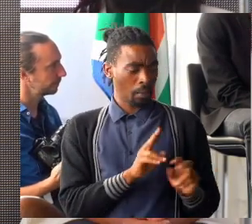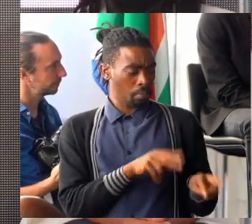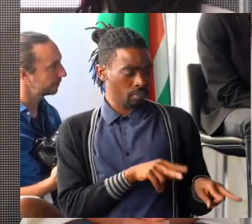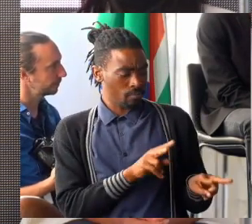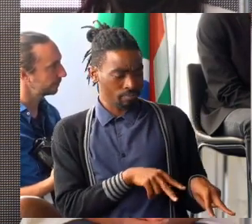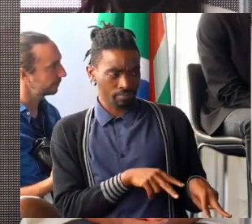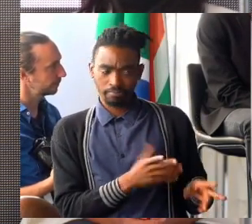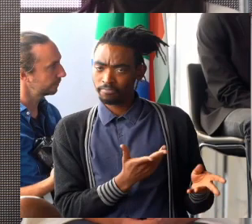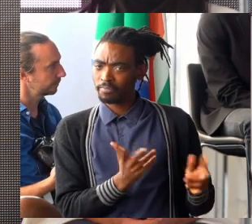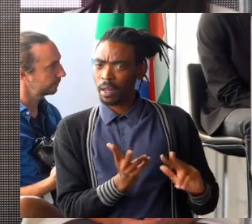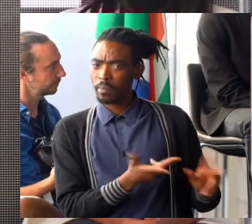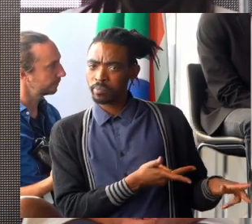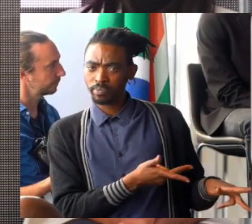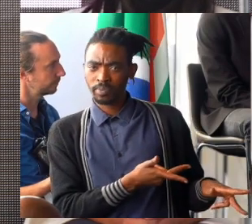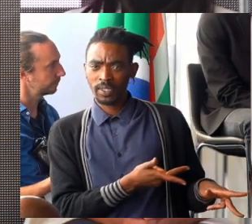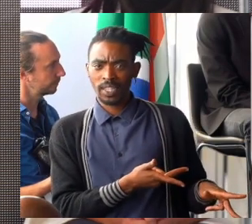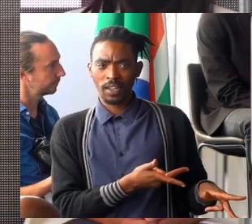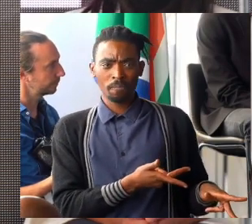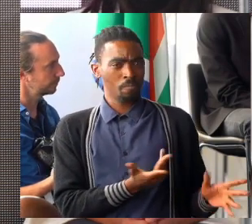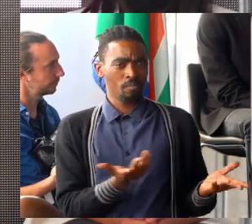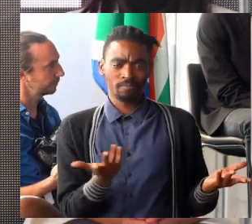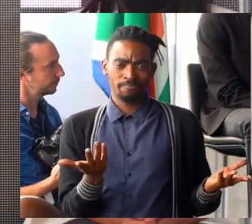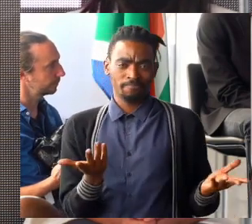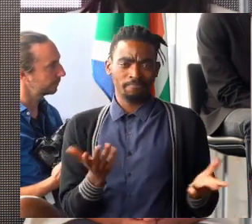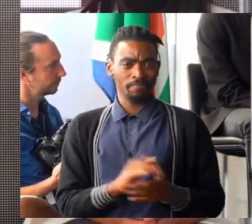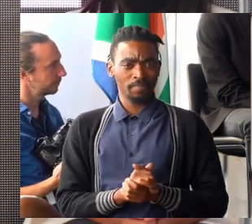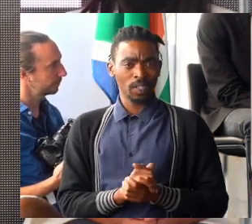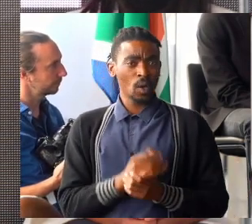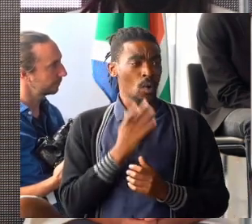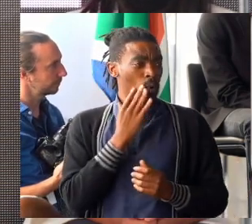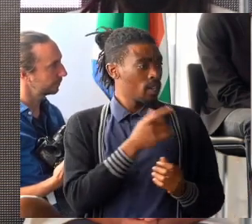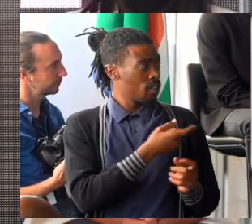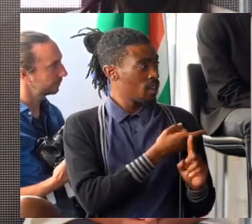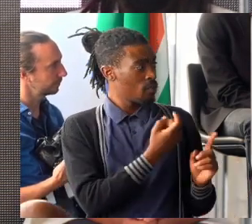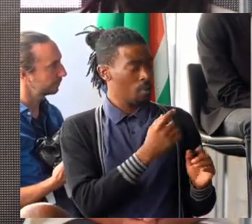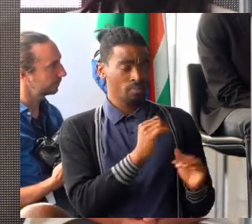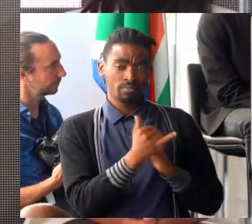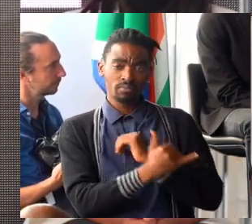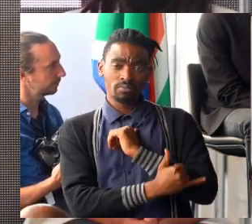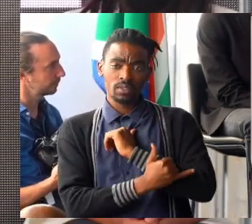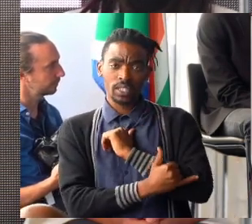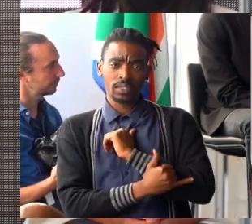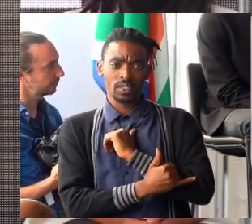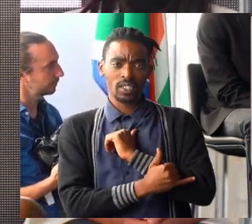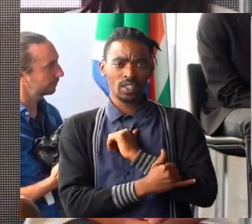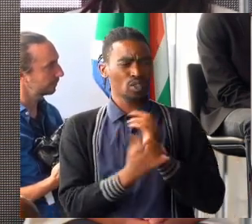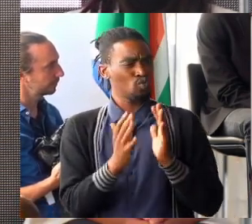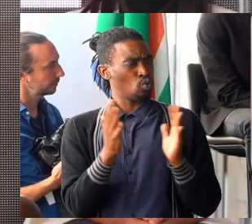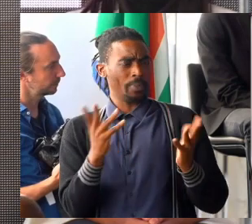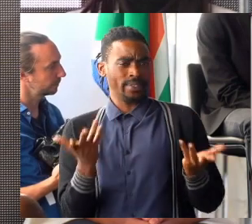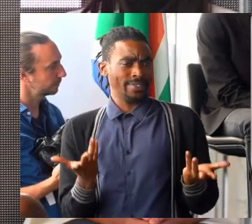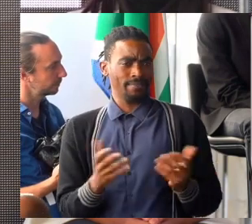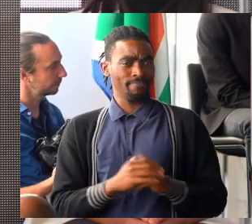upon, downtrodden, scrub floors when they come from a country with so much.